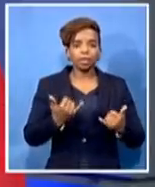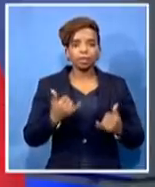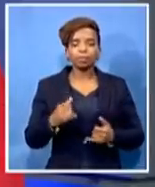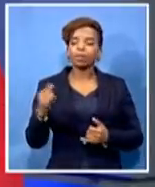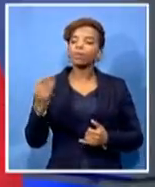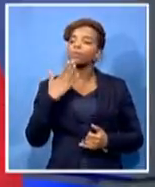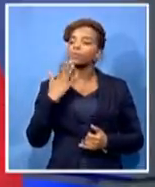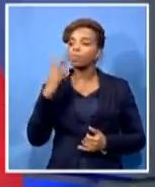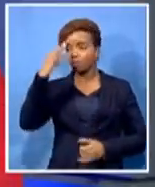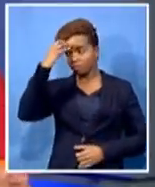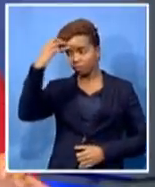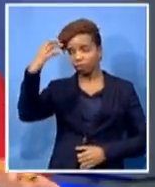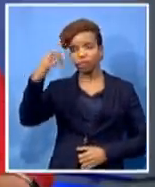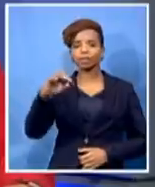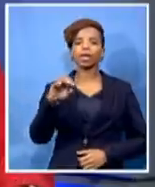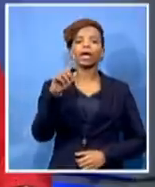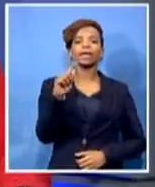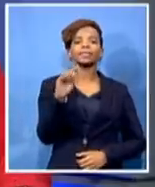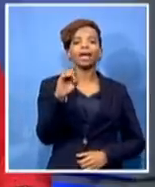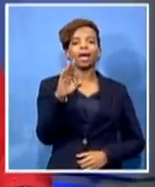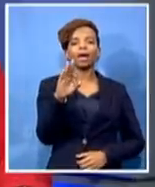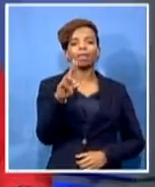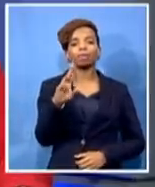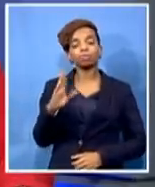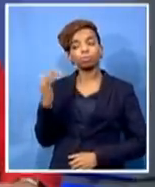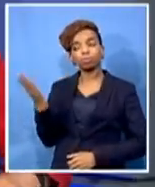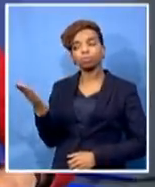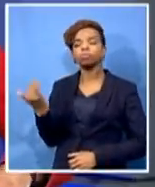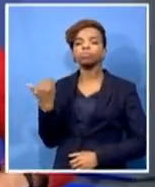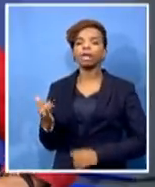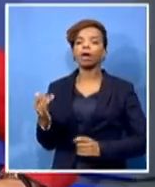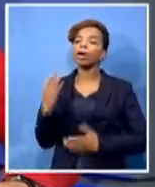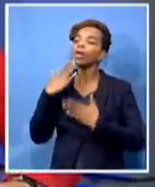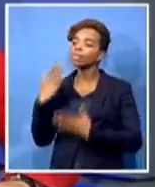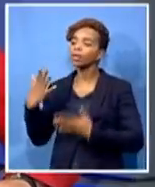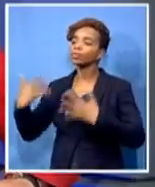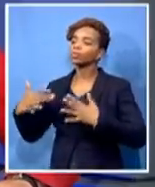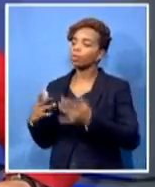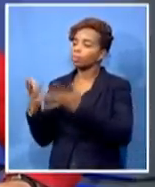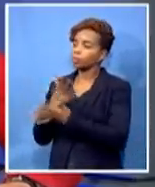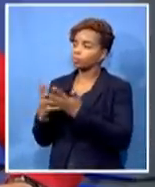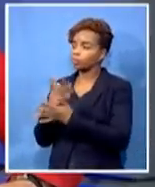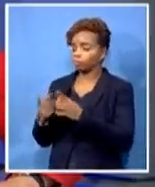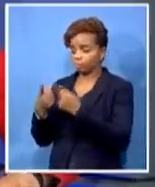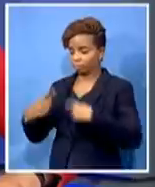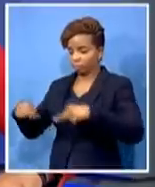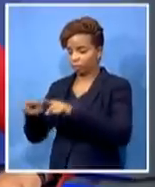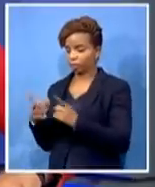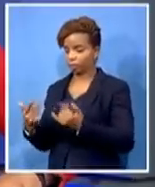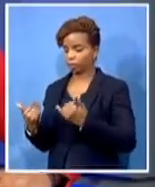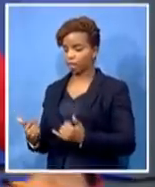thank you so much for talking to us today. We're not necessarily talking to you about is Mr. Ndou still